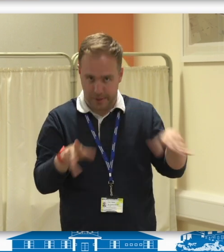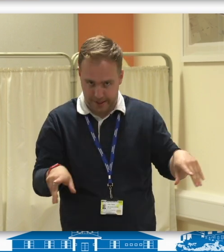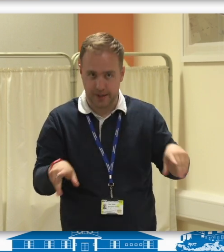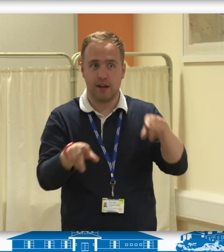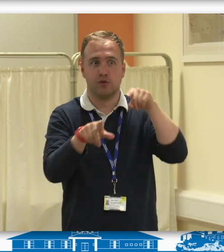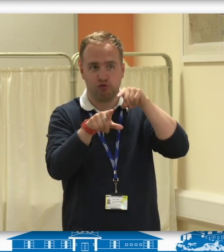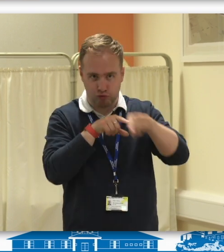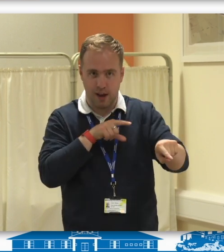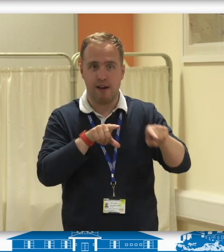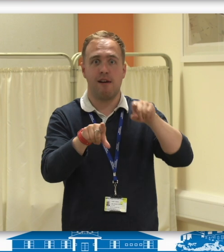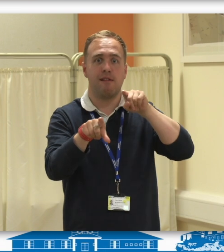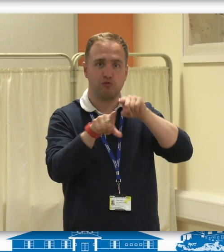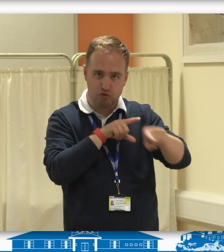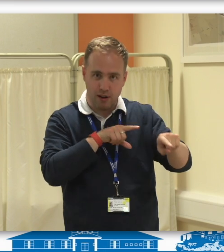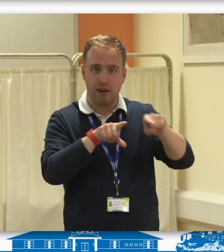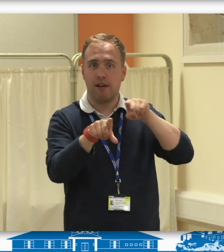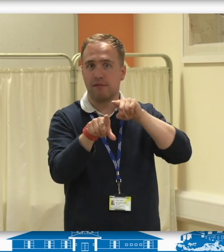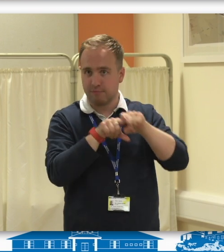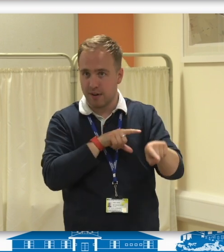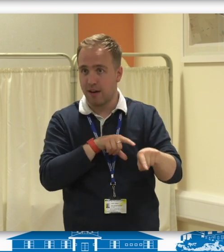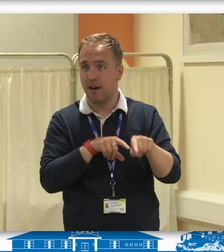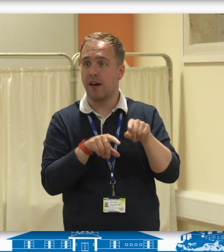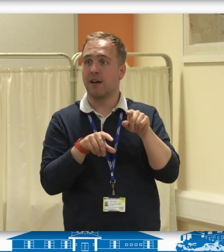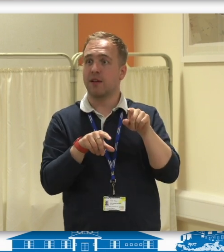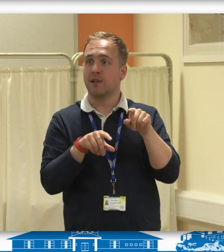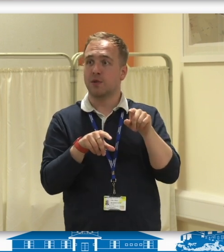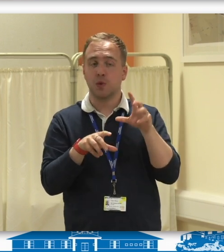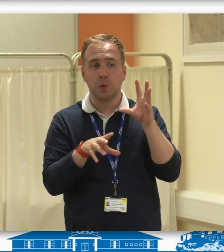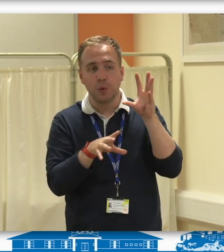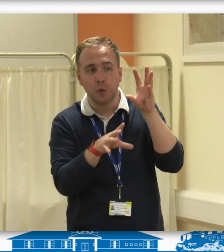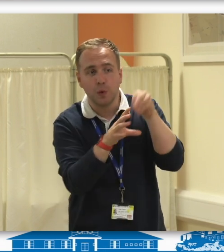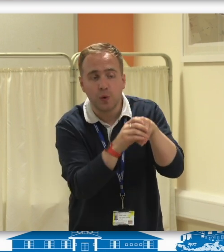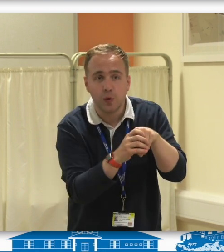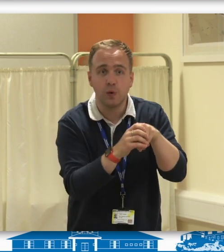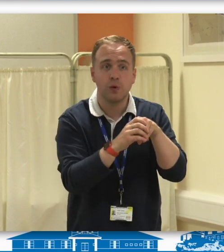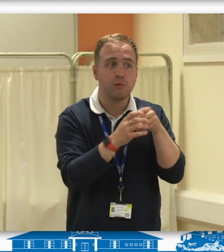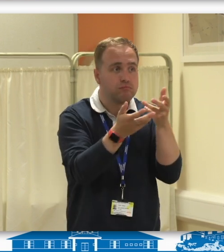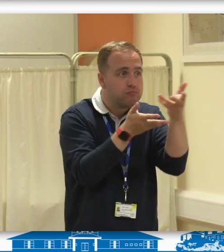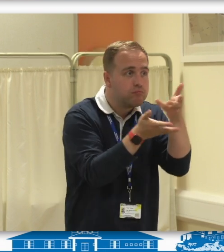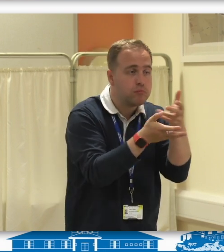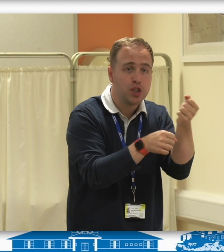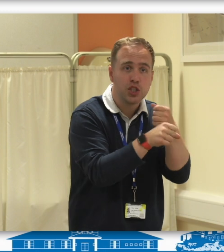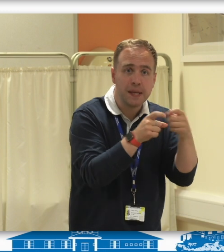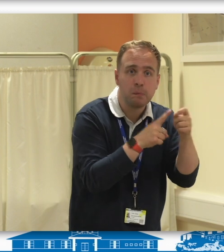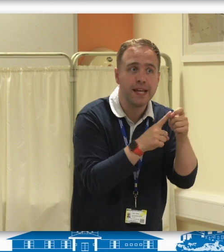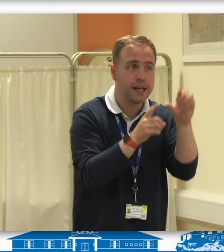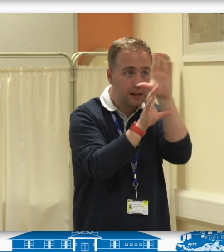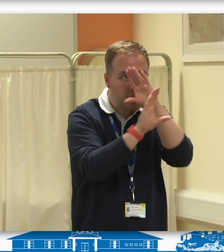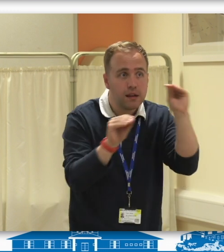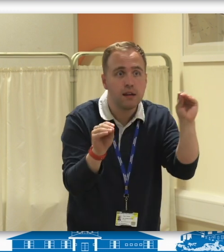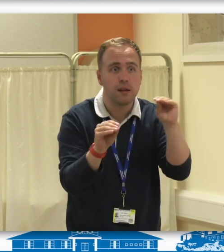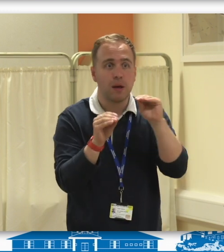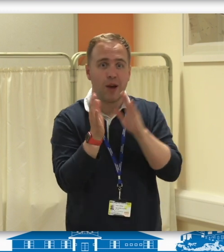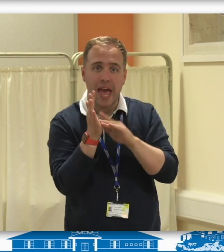and tried to be invited in to speak with GPs and to educate GPs about